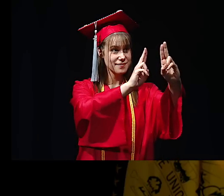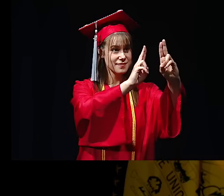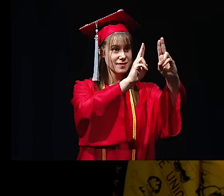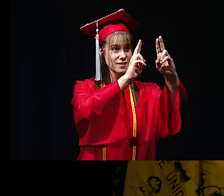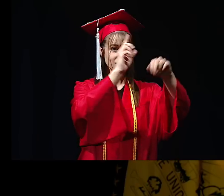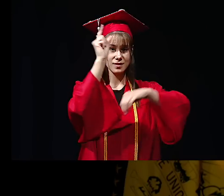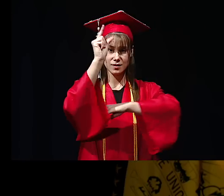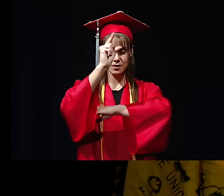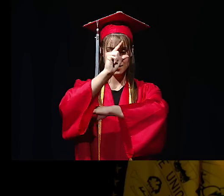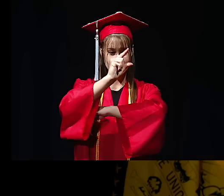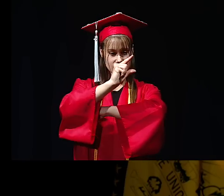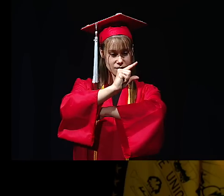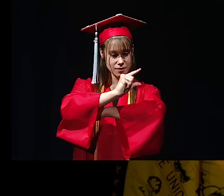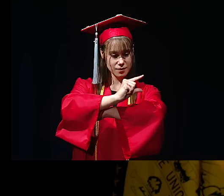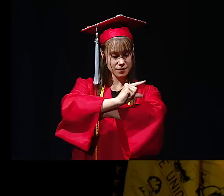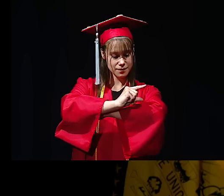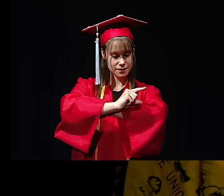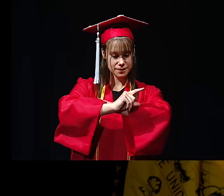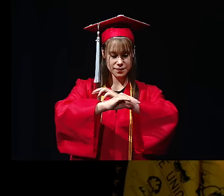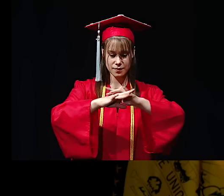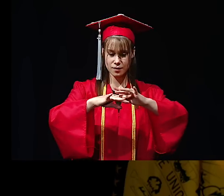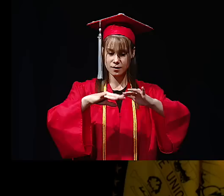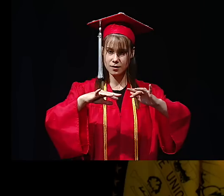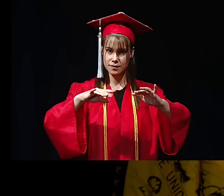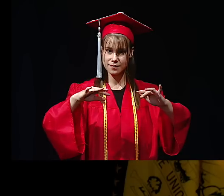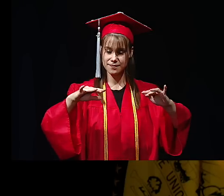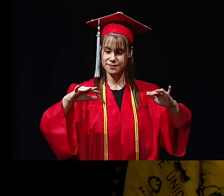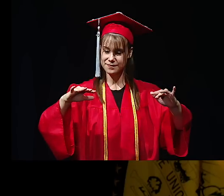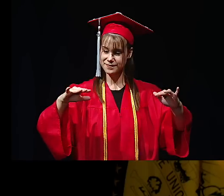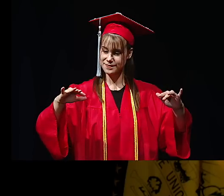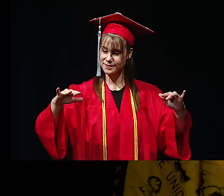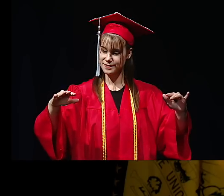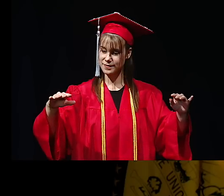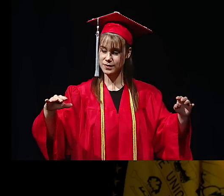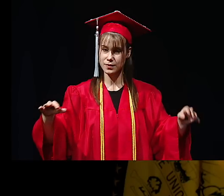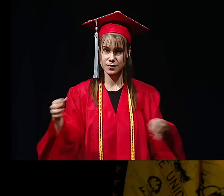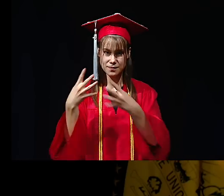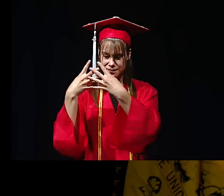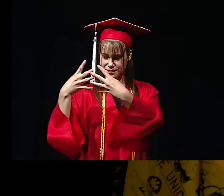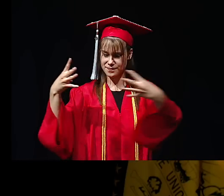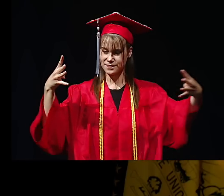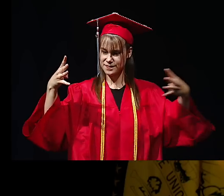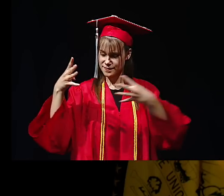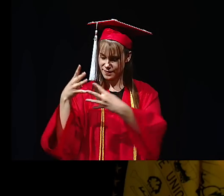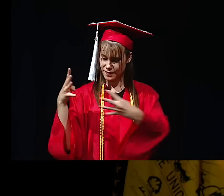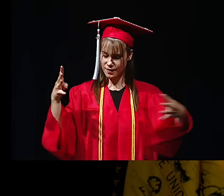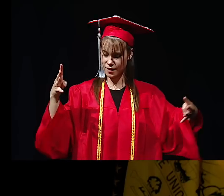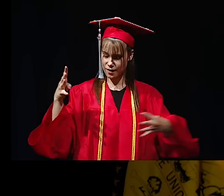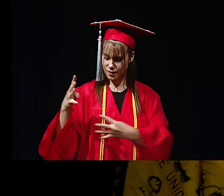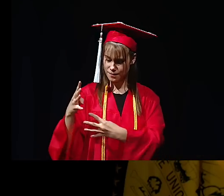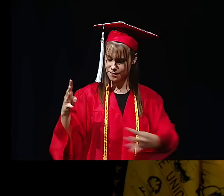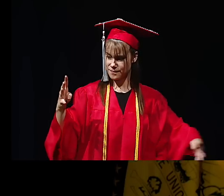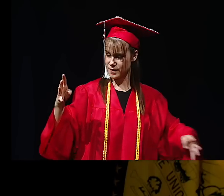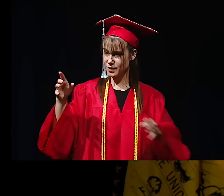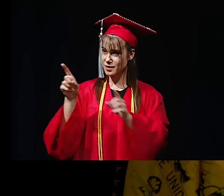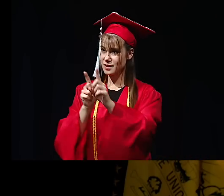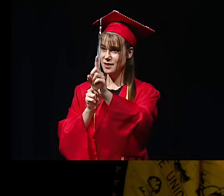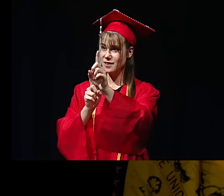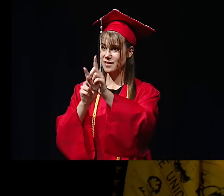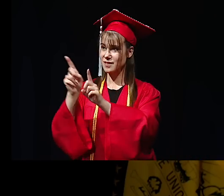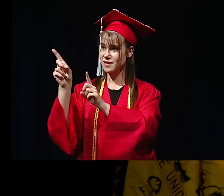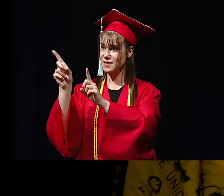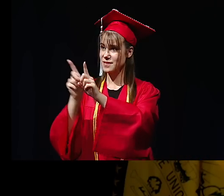hailed at the twilight's last gleaming, whose broad stripes and